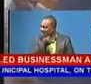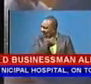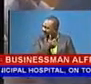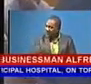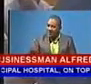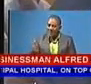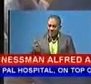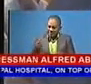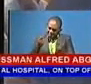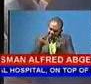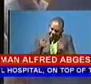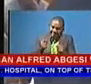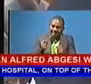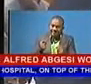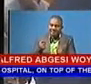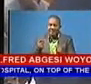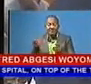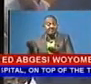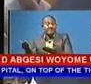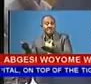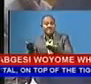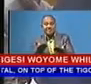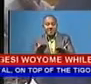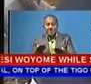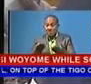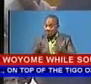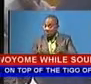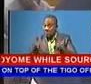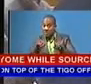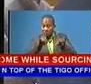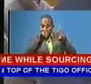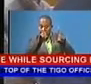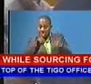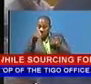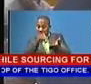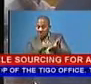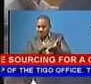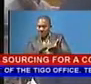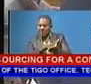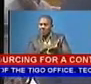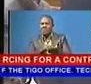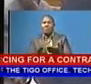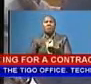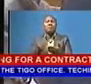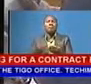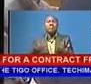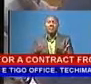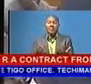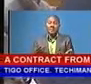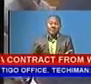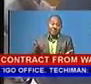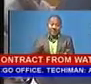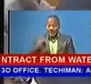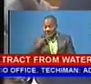any attempt to introduce in re-examination a matter that, according to the